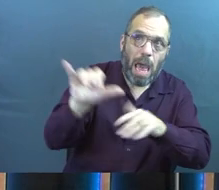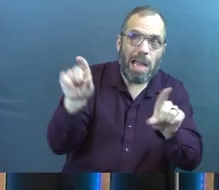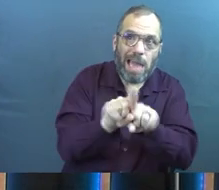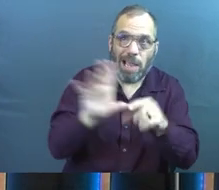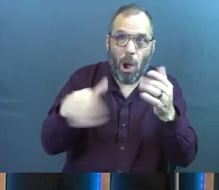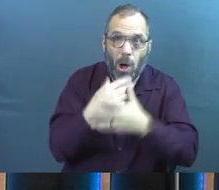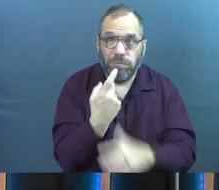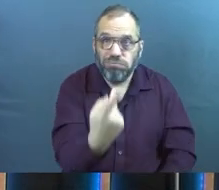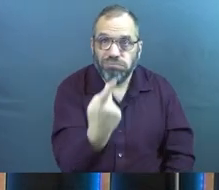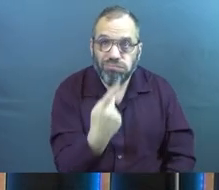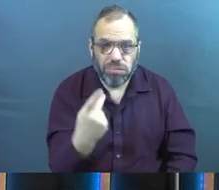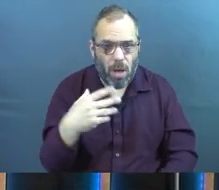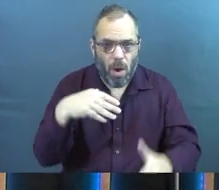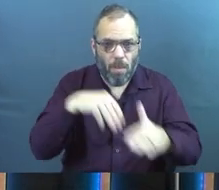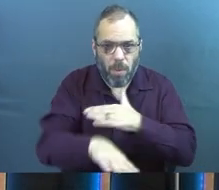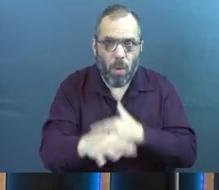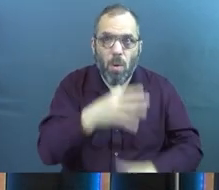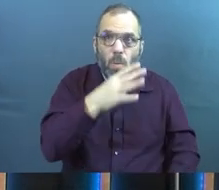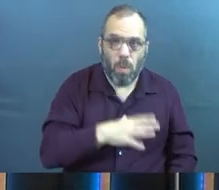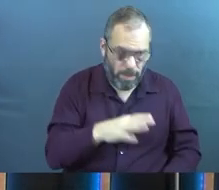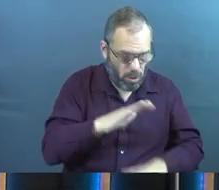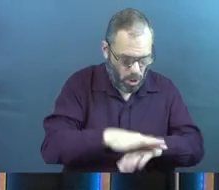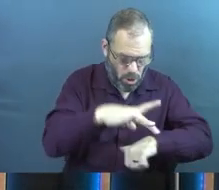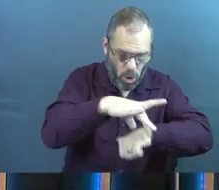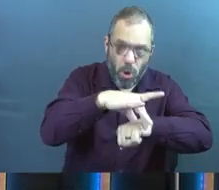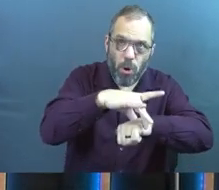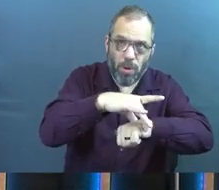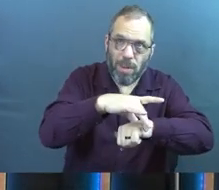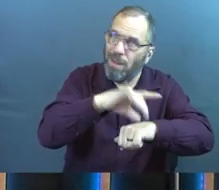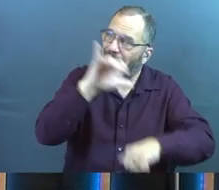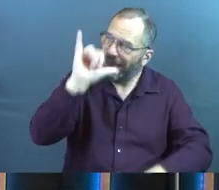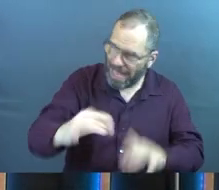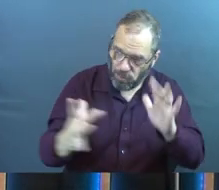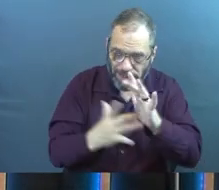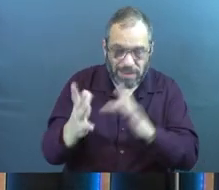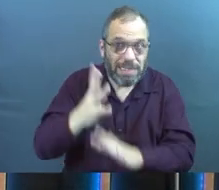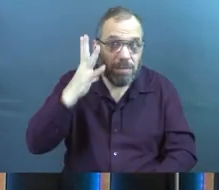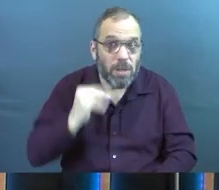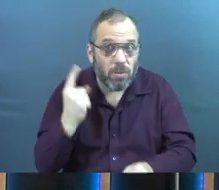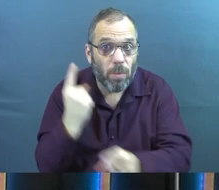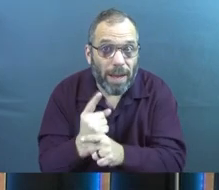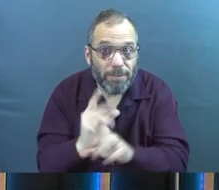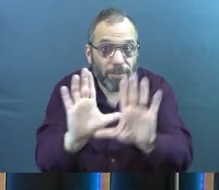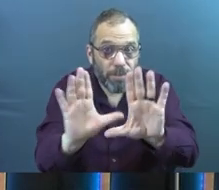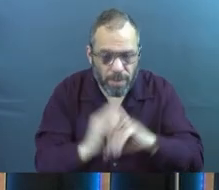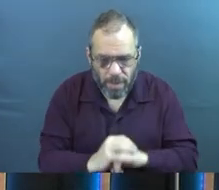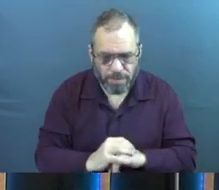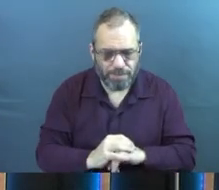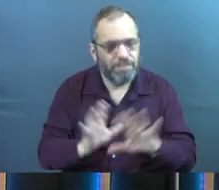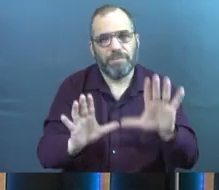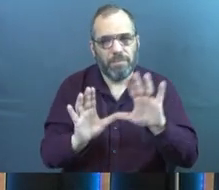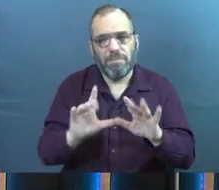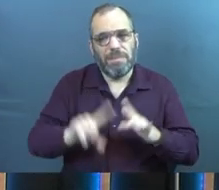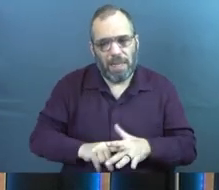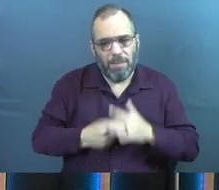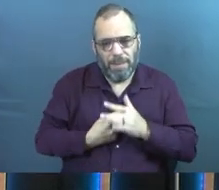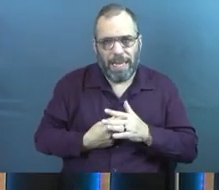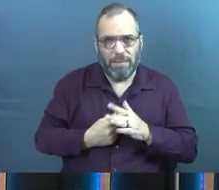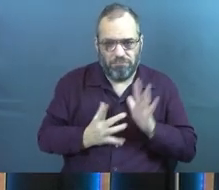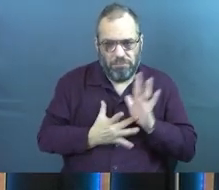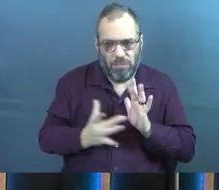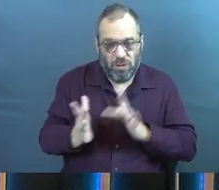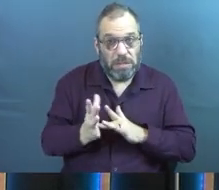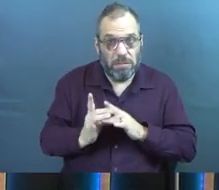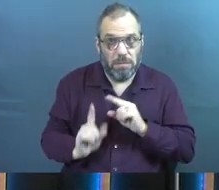like all of us do, being born of a woman here on earth. That's exactly what Jesus went through, right? Again, not that that was the beginning of who Jesus